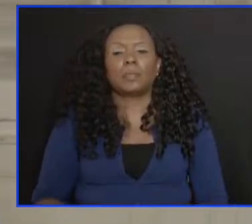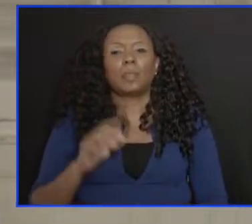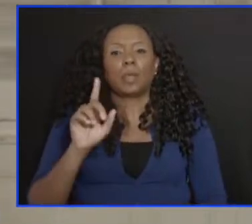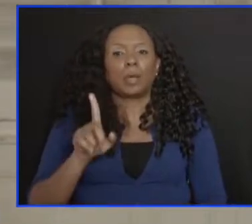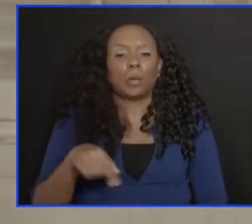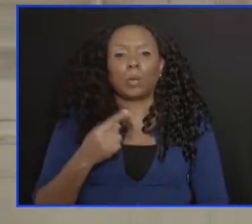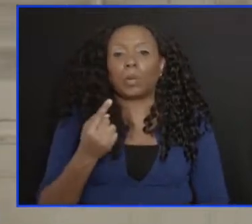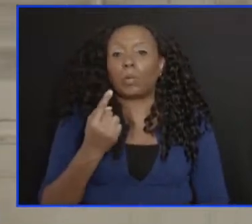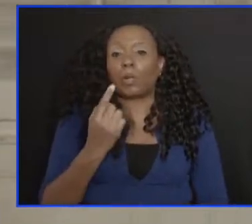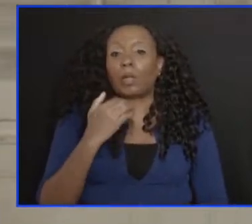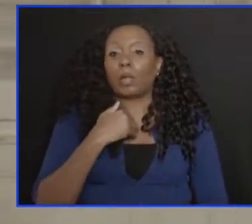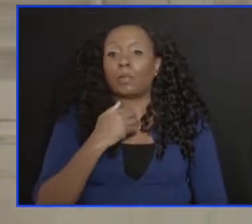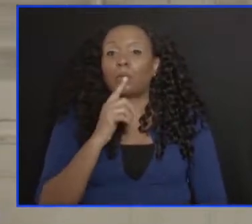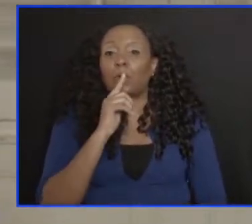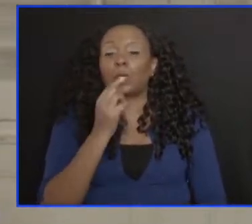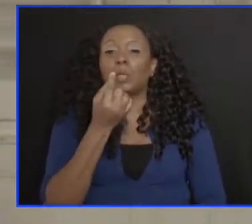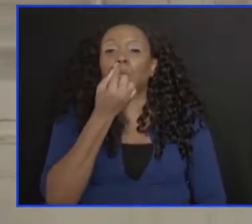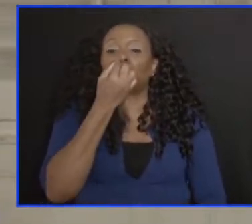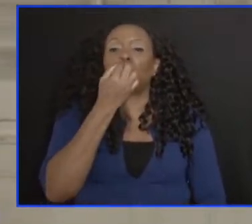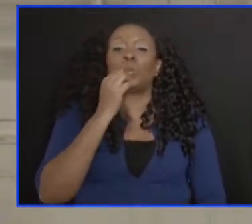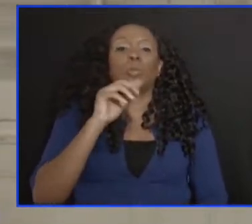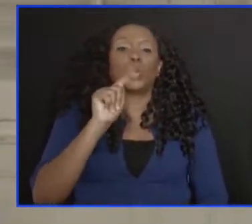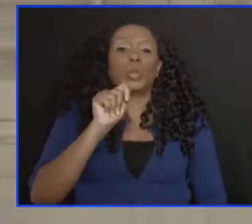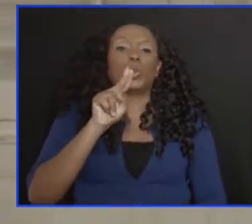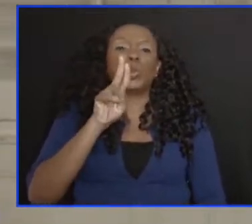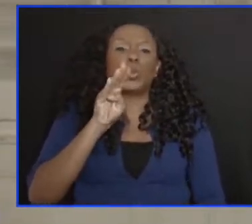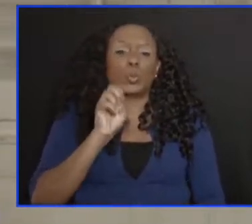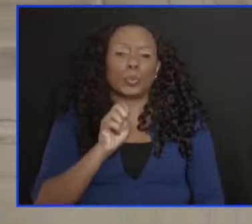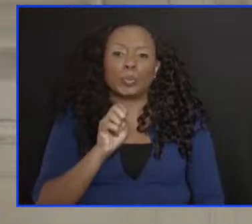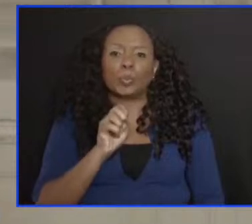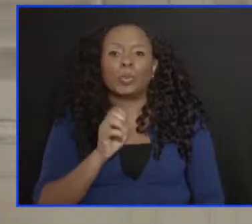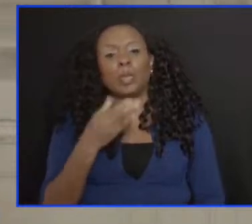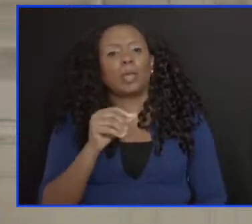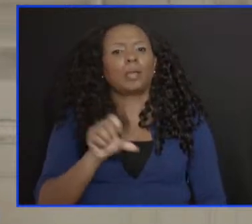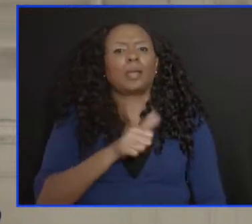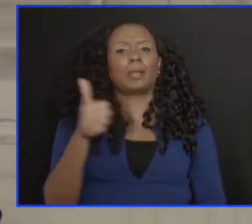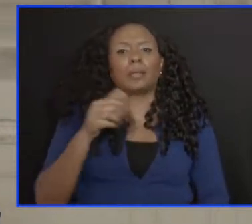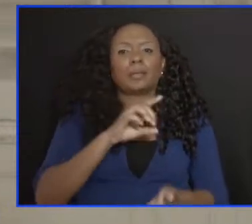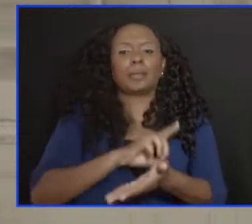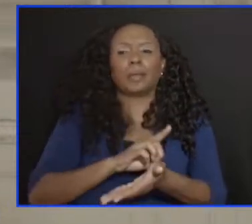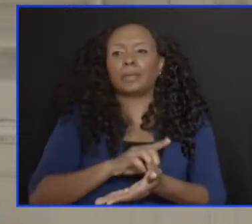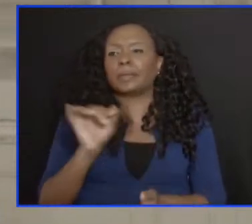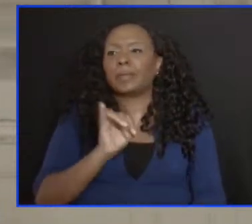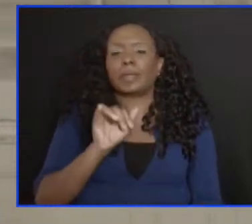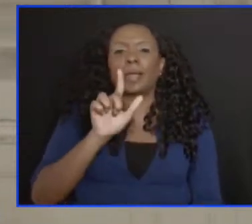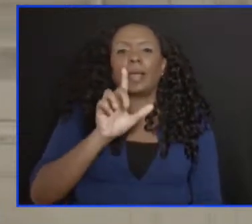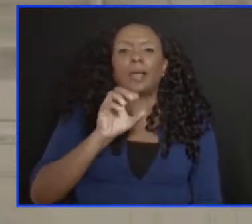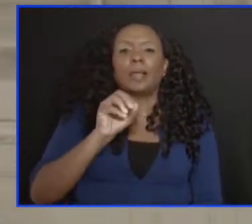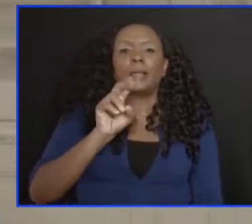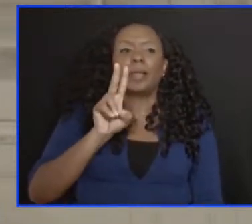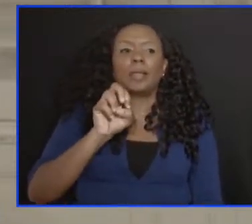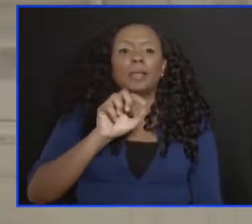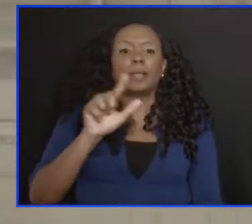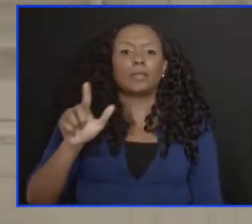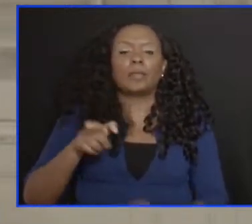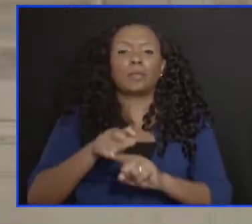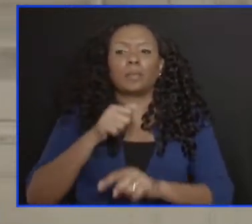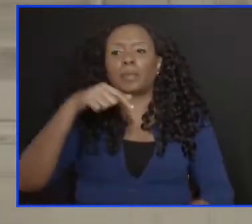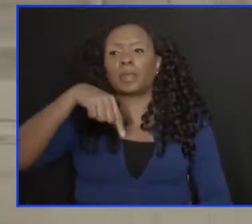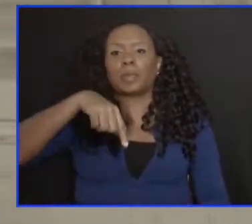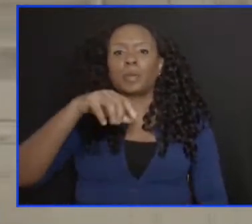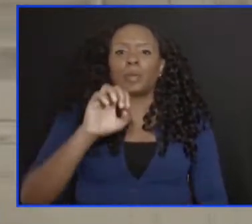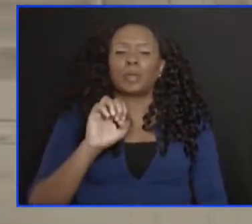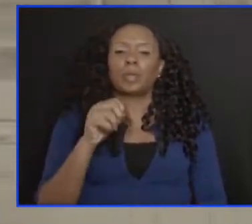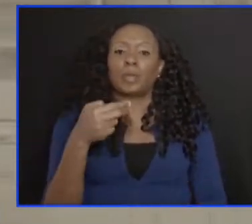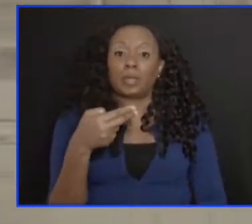individual. And that team of Dr. Lovell, the doctors who are the doctors from QEH, internal